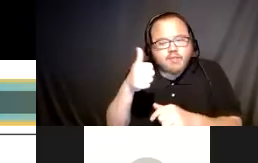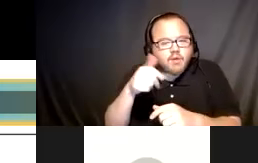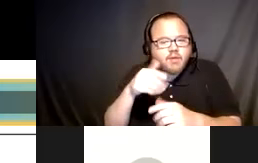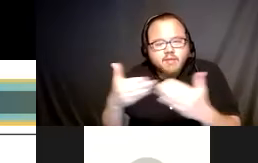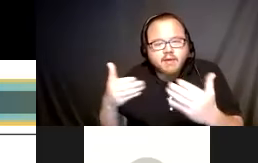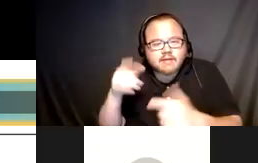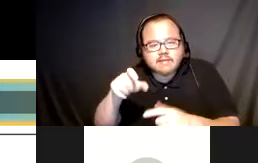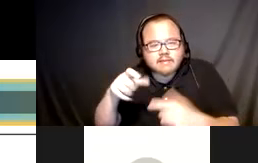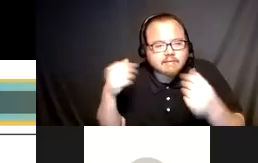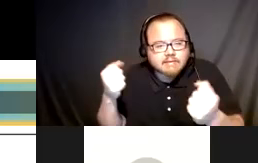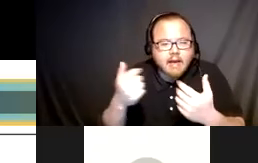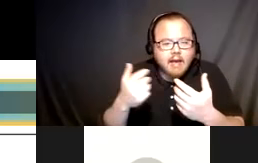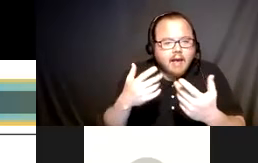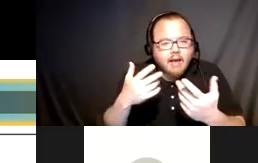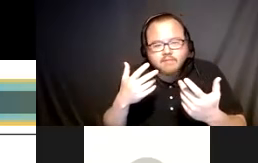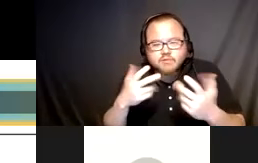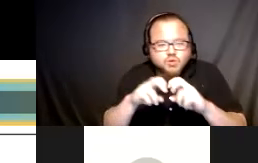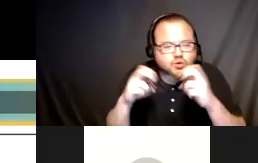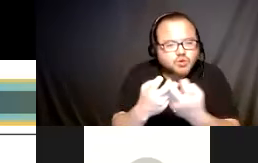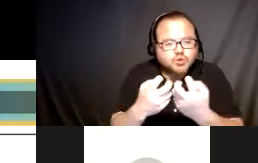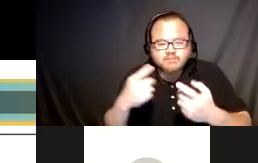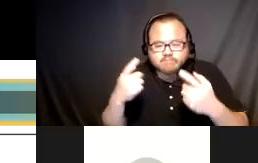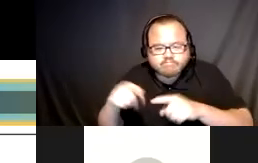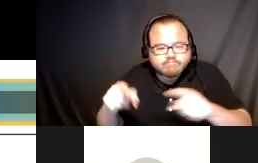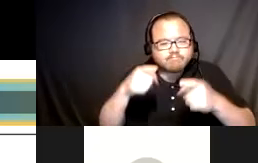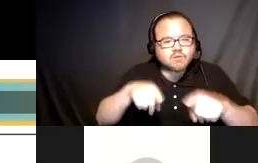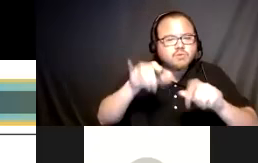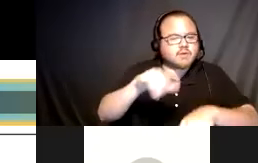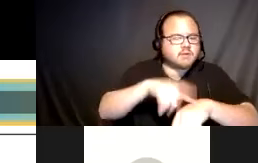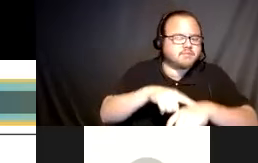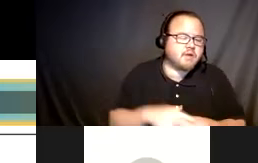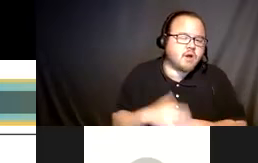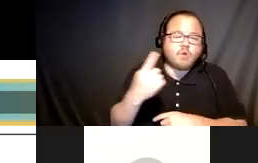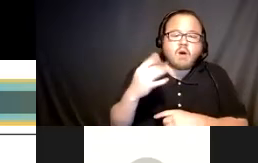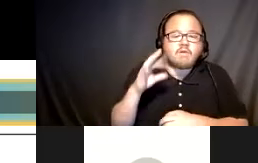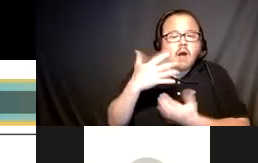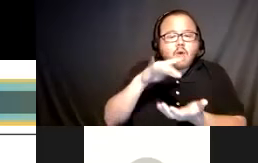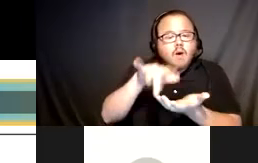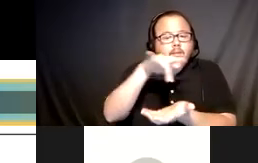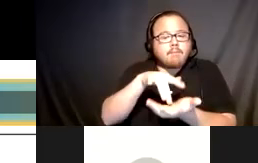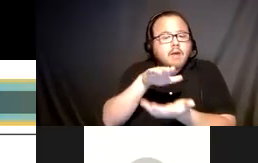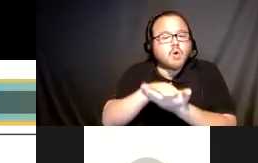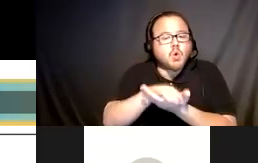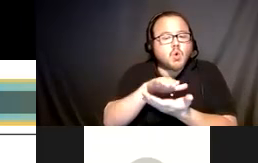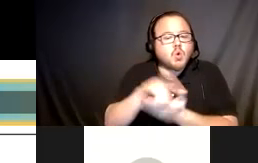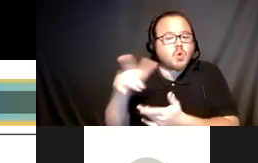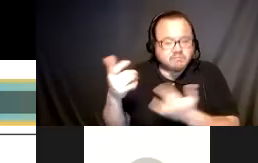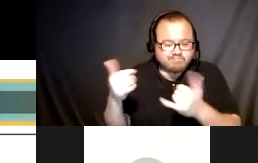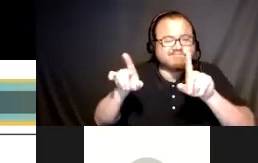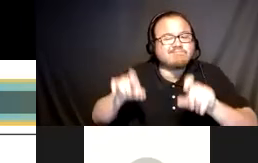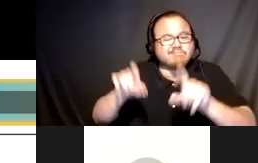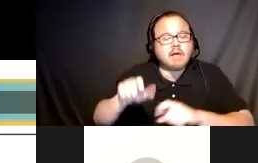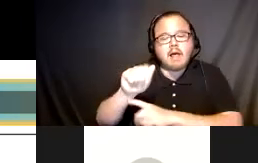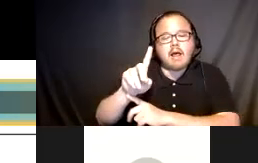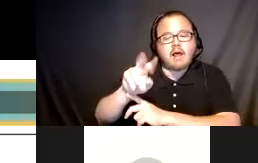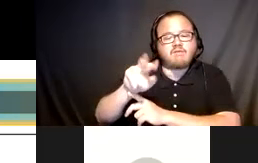if there needs to be a restorative circle during that time. And we have one of our middle schools that currently has been piloting the